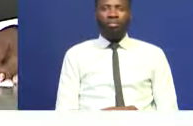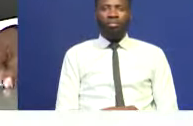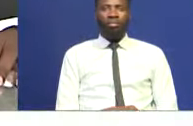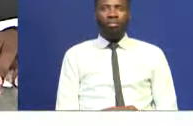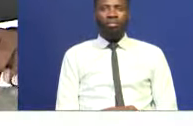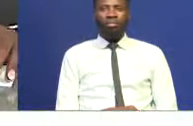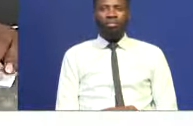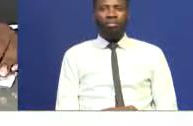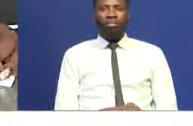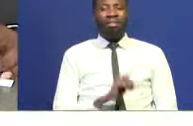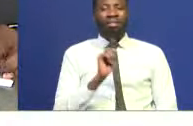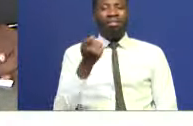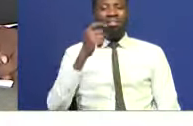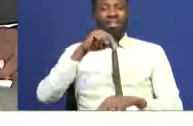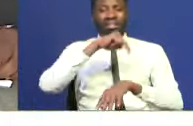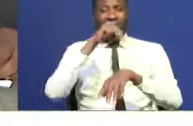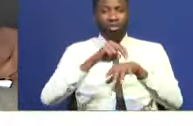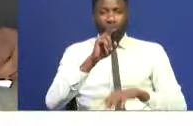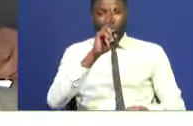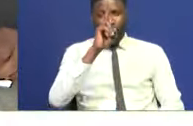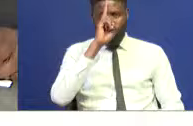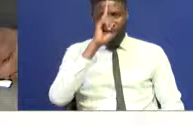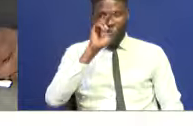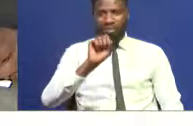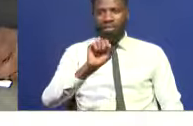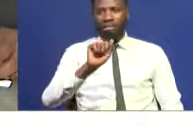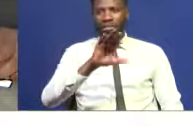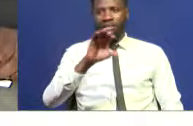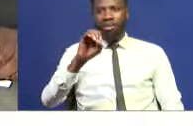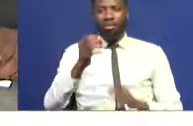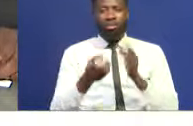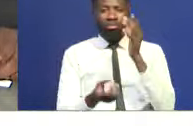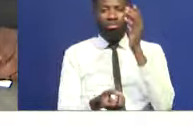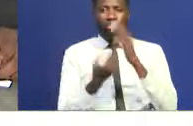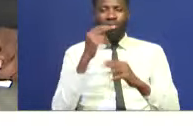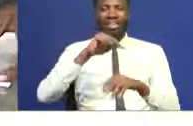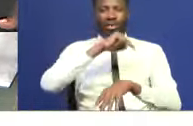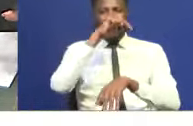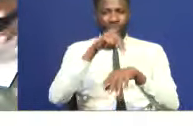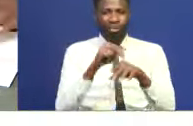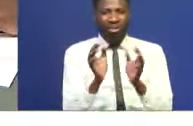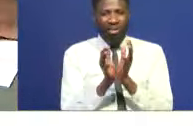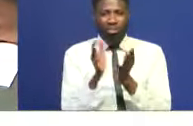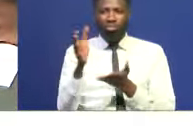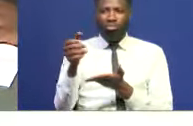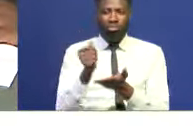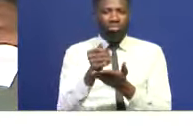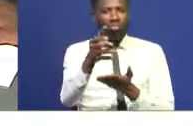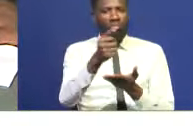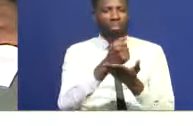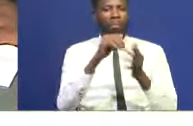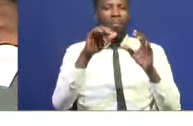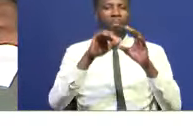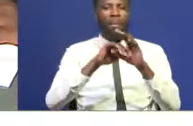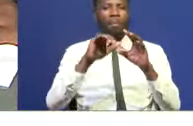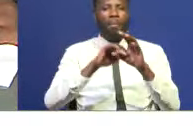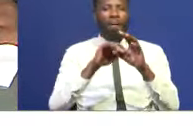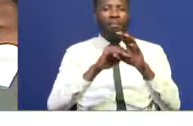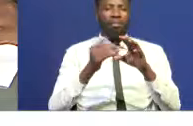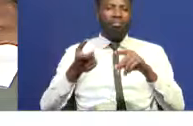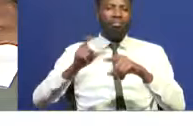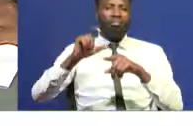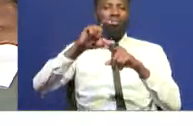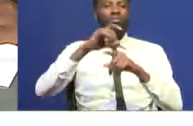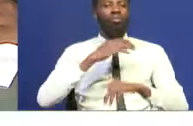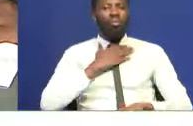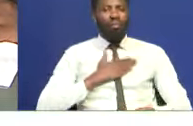Now, the Kenya National Police Sacco has initiated a nationwide recruitment drive. Why? To increase membership